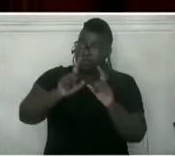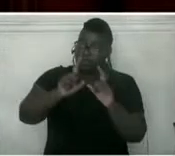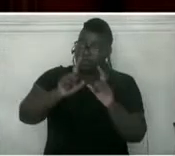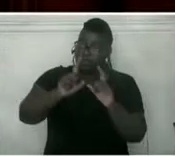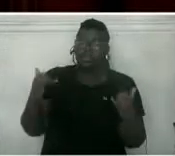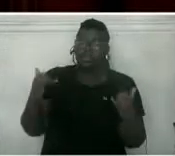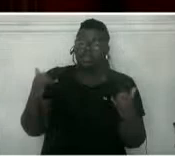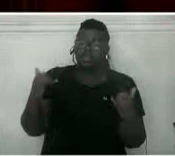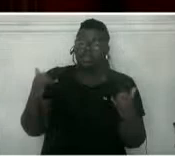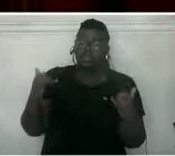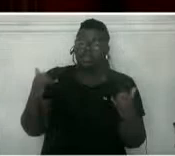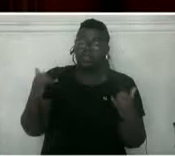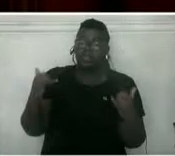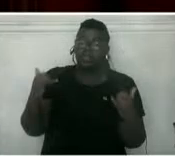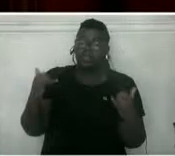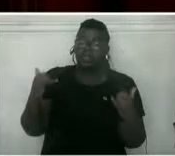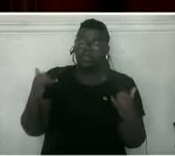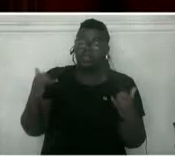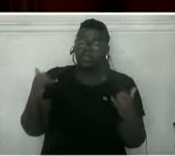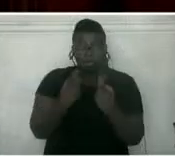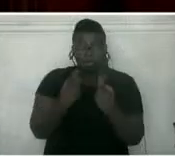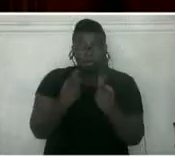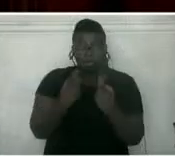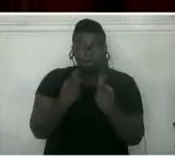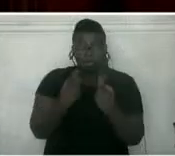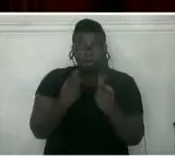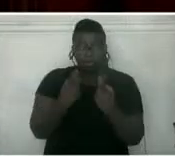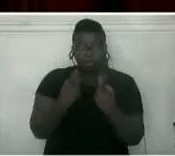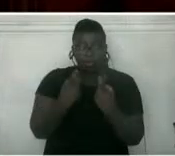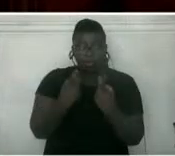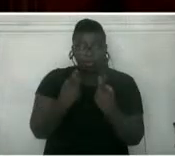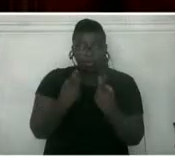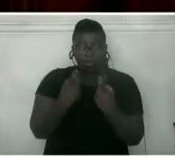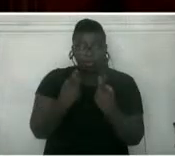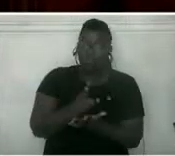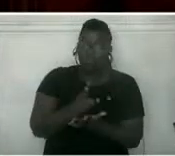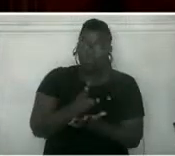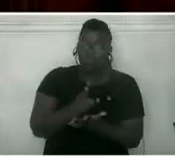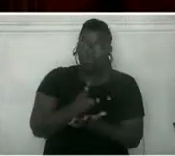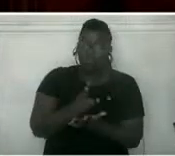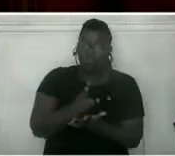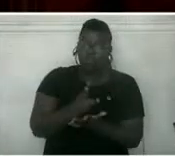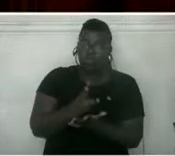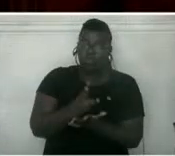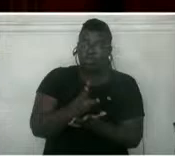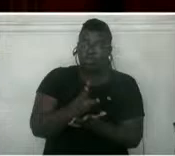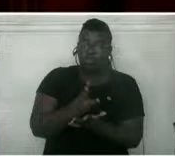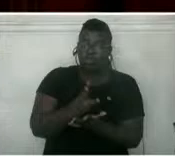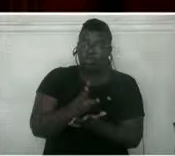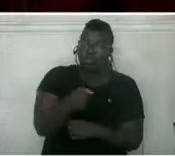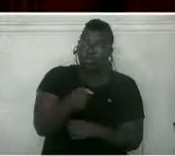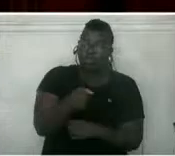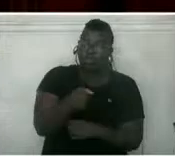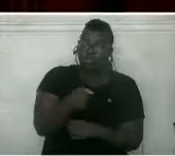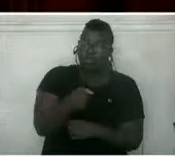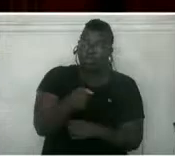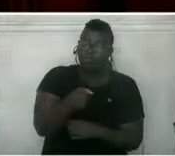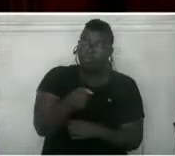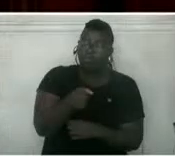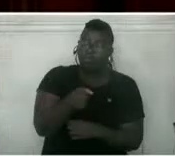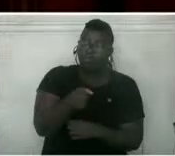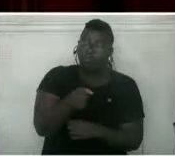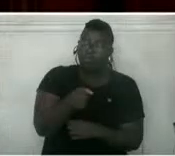cry from social workers who are employed as part of fighting